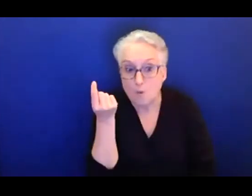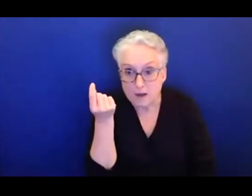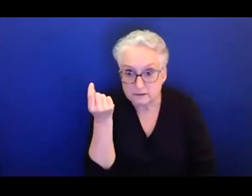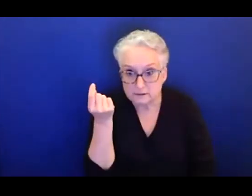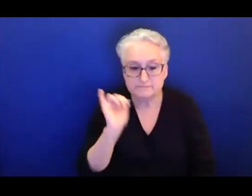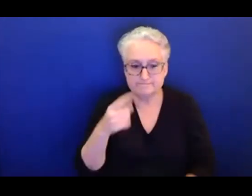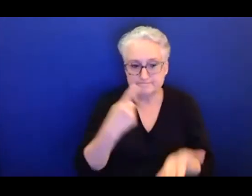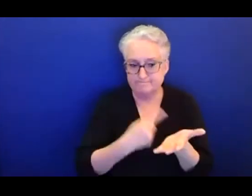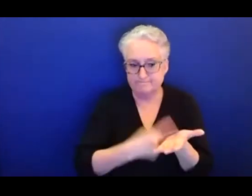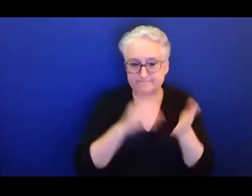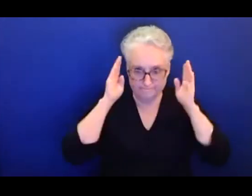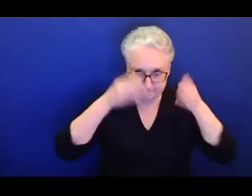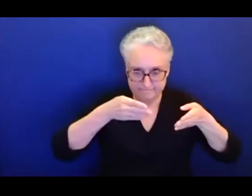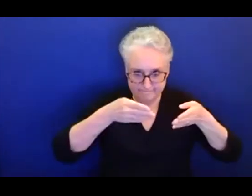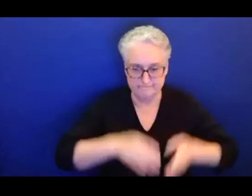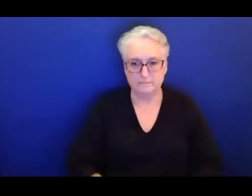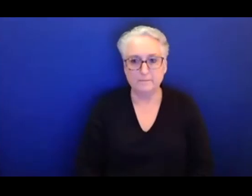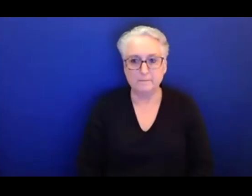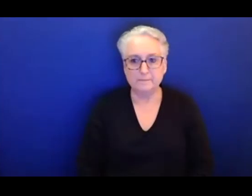Thad, you might be on mute.